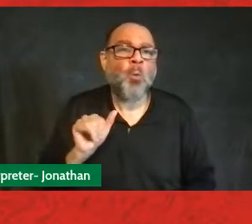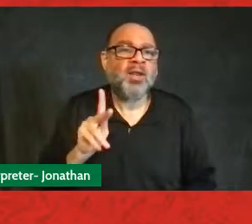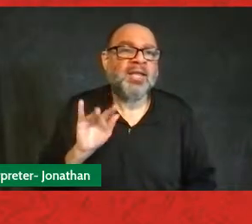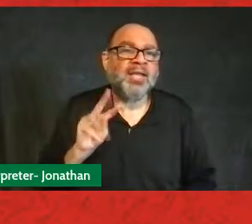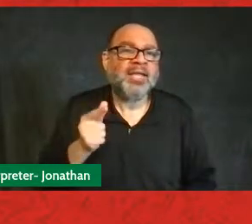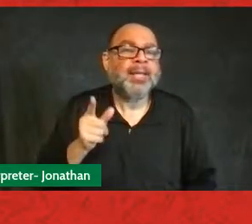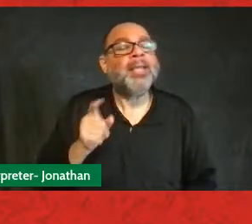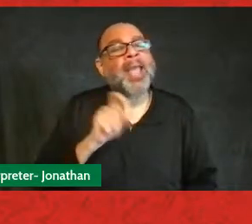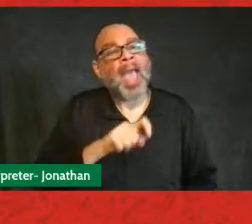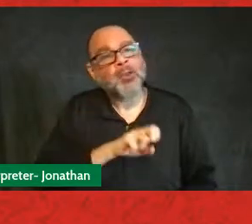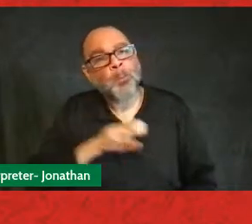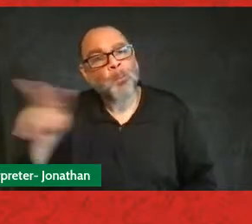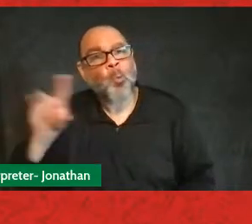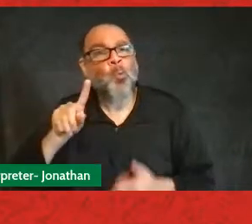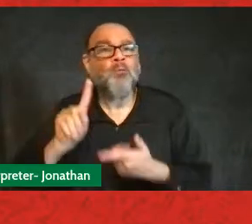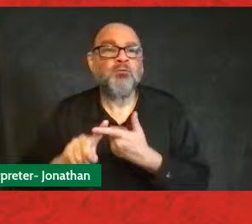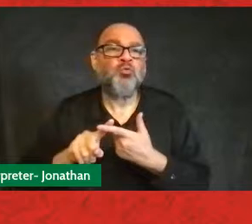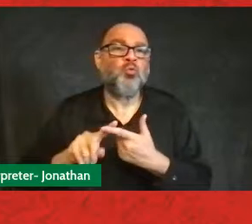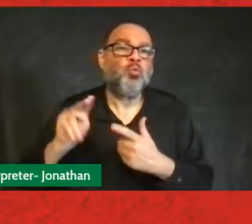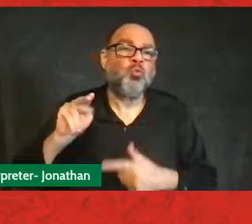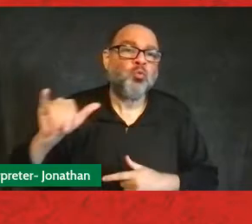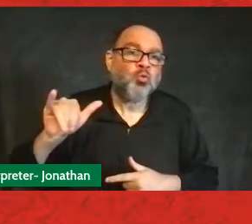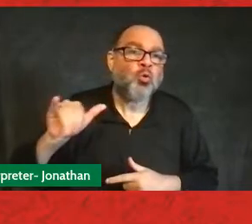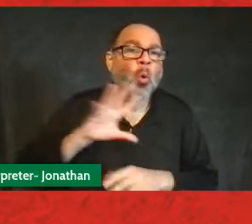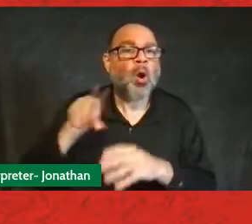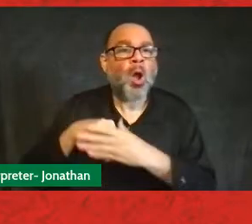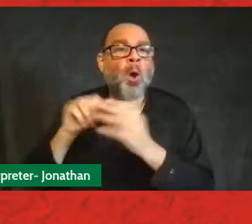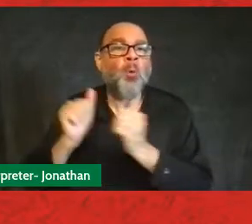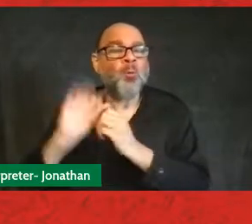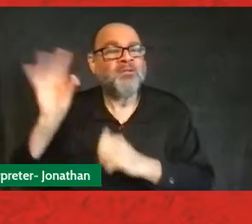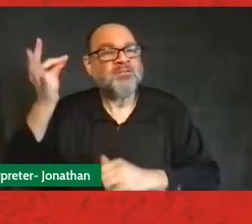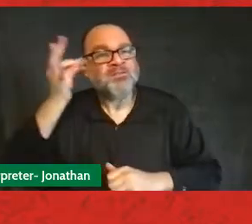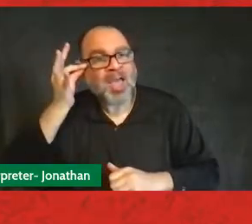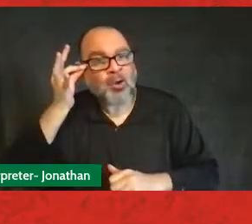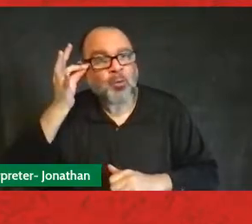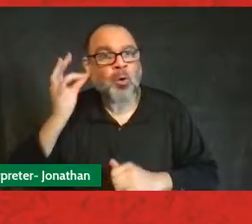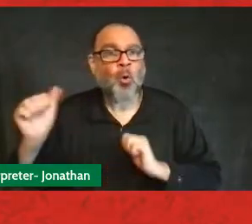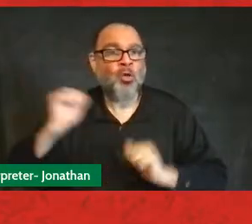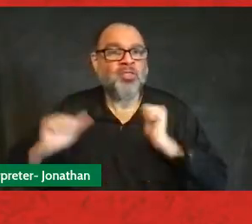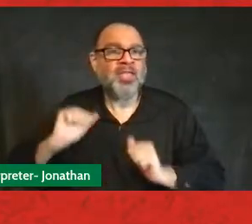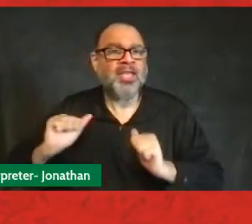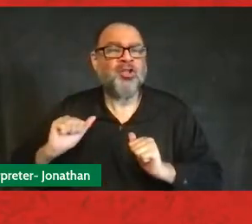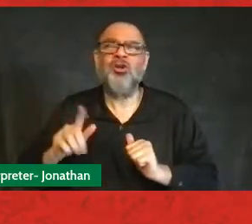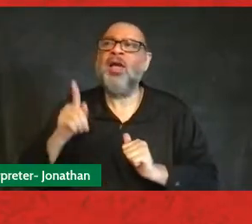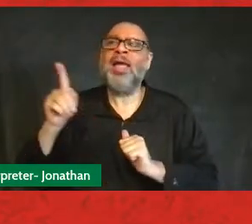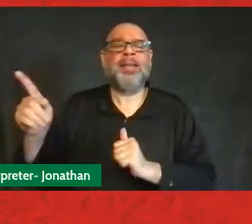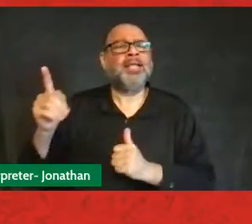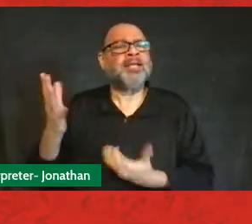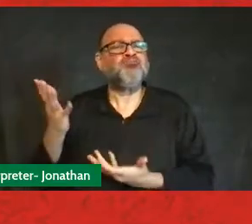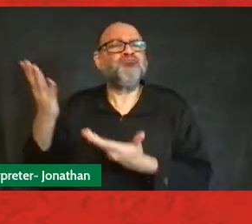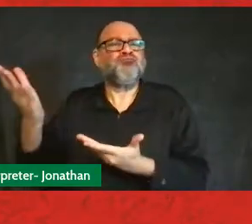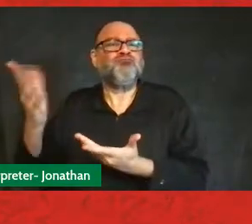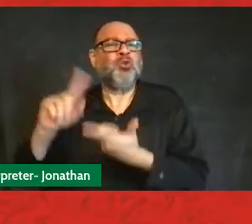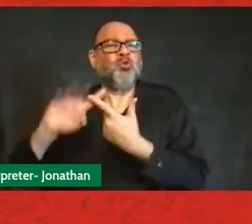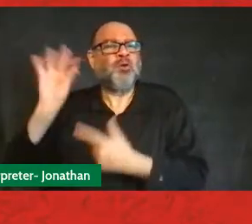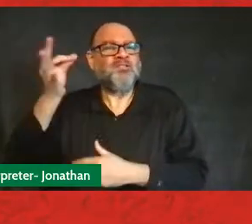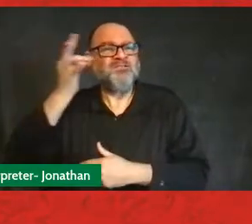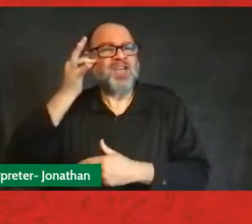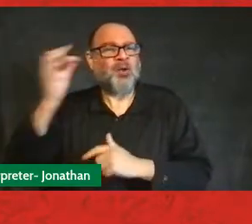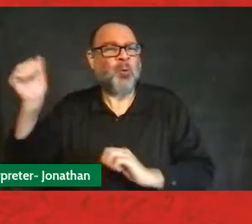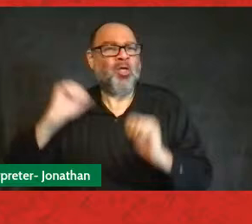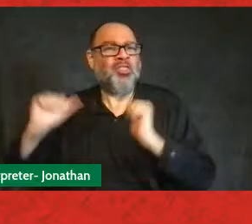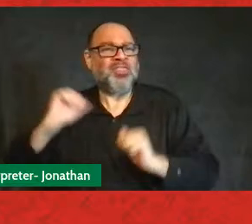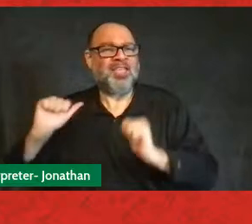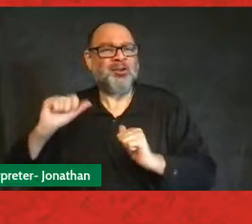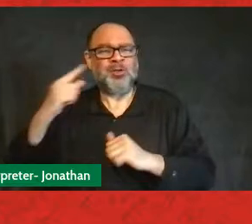Federal Theater, which he then, in naming it, pays homage to the Federal Theater. And when you think about that as the homage of the Federal